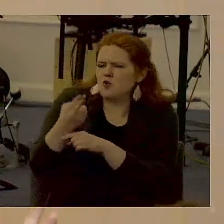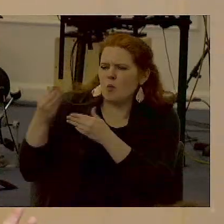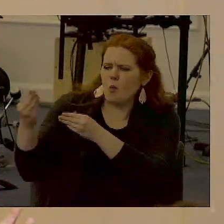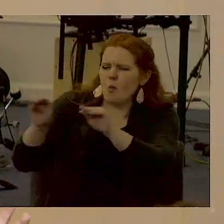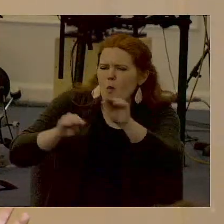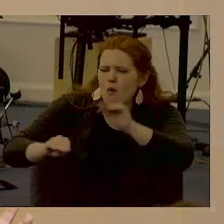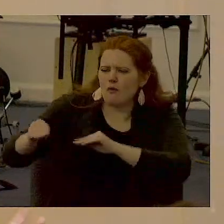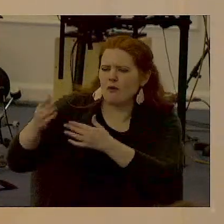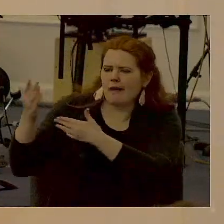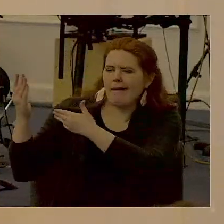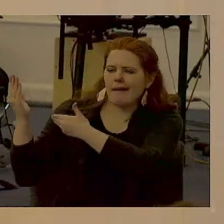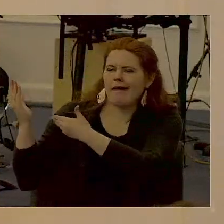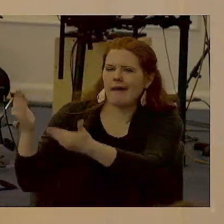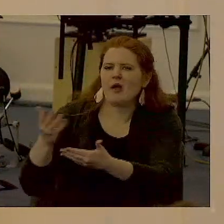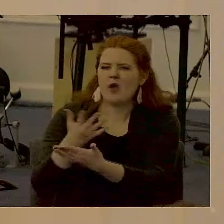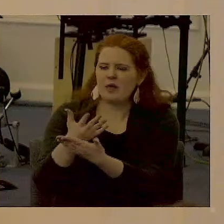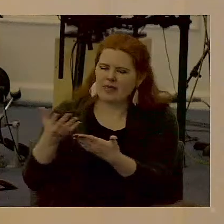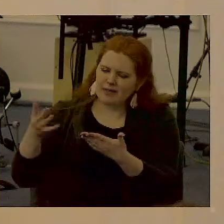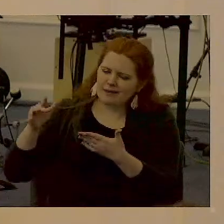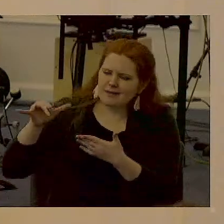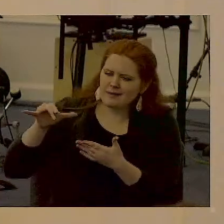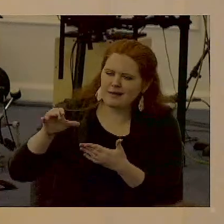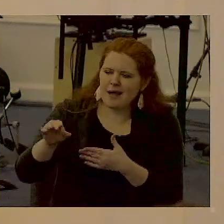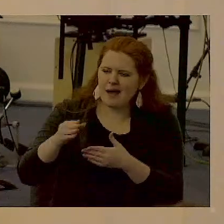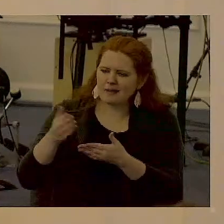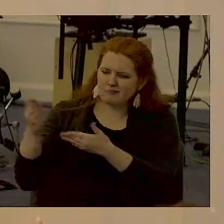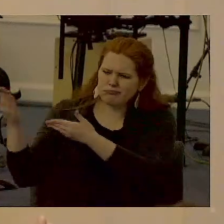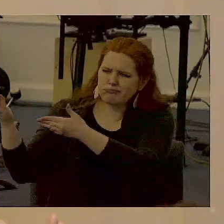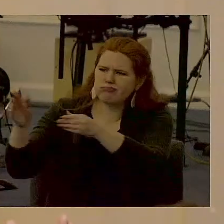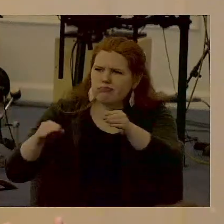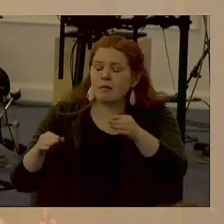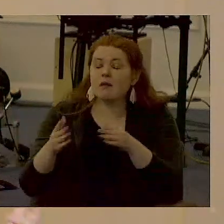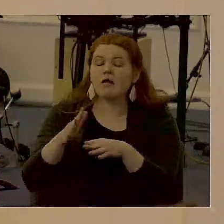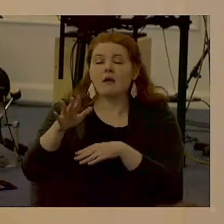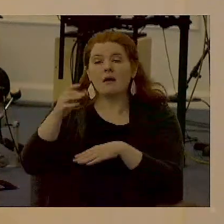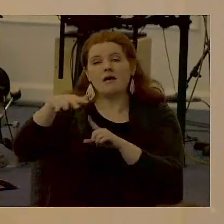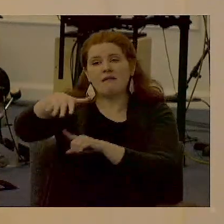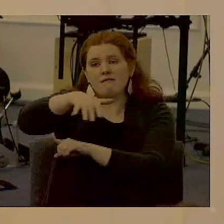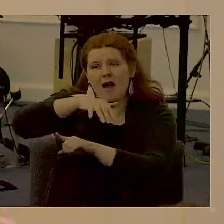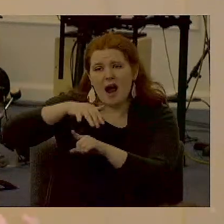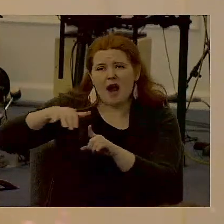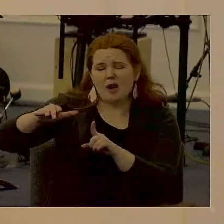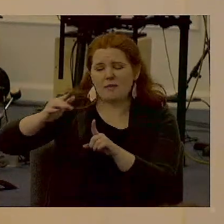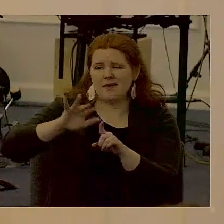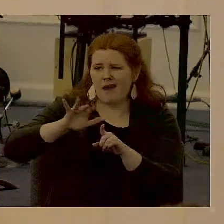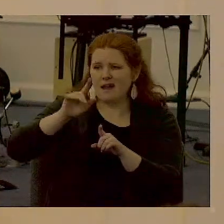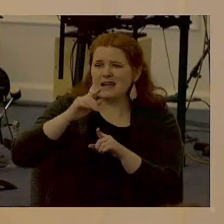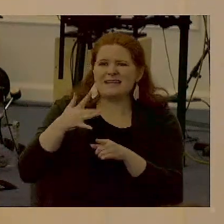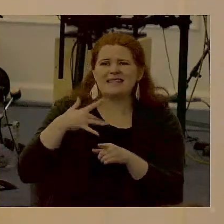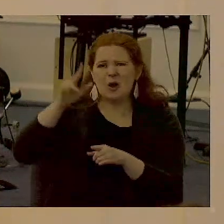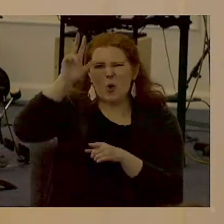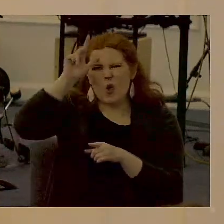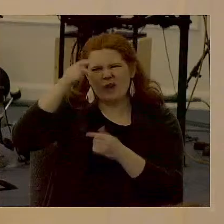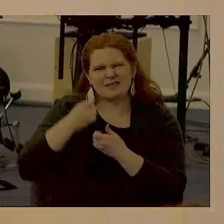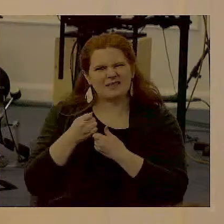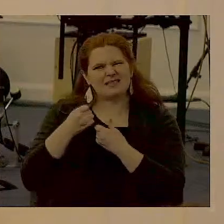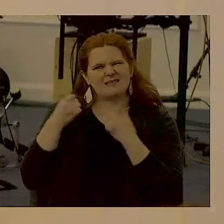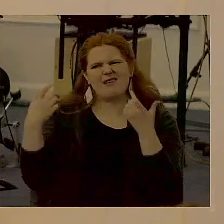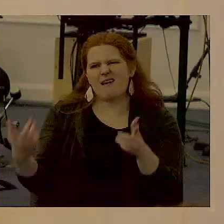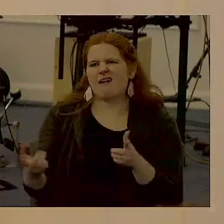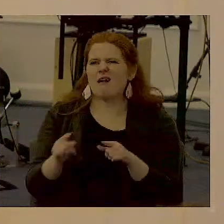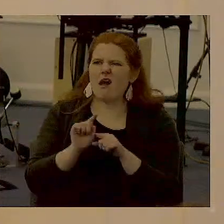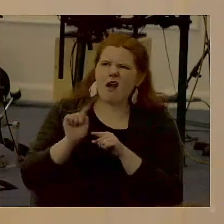moved products all around the world, especially through environments that normally horses would kind of get tired in, or